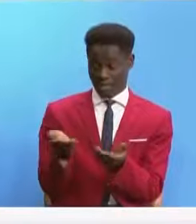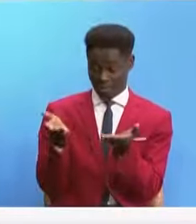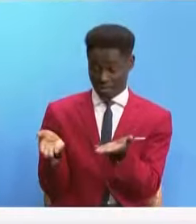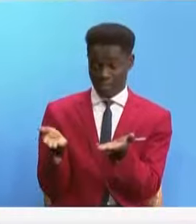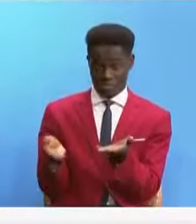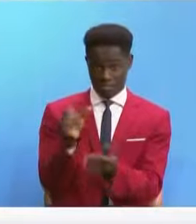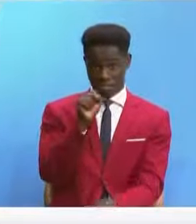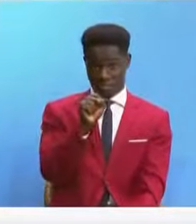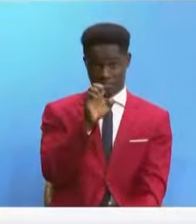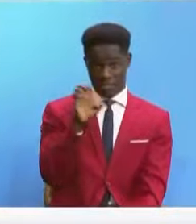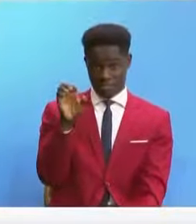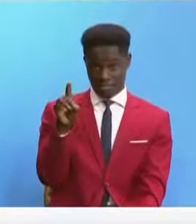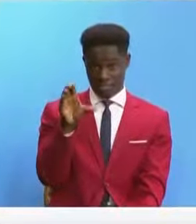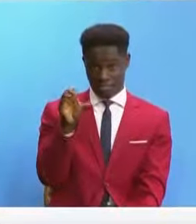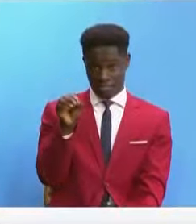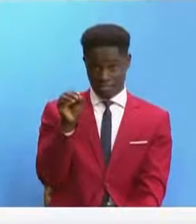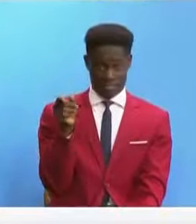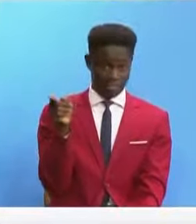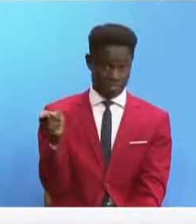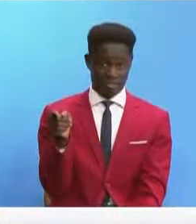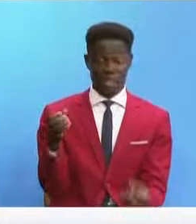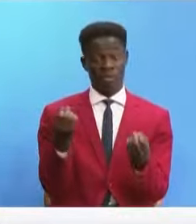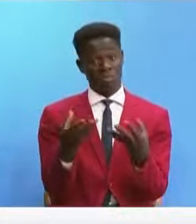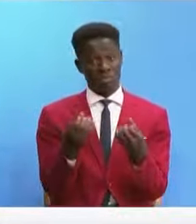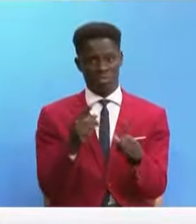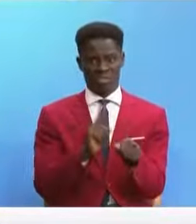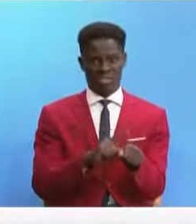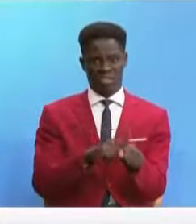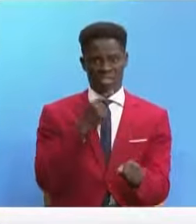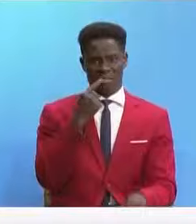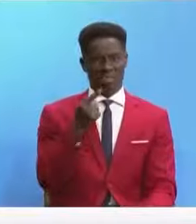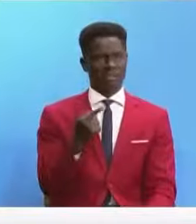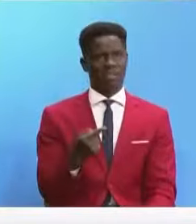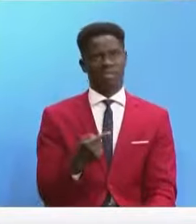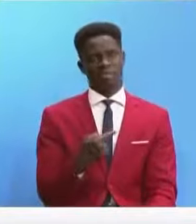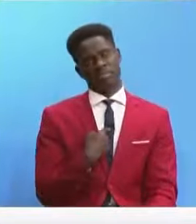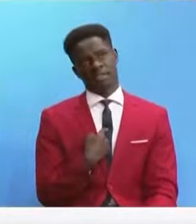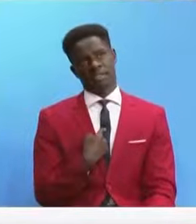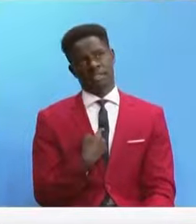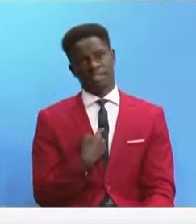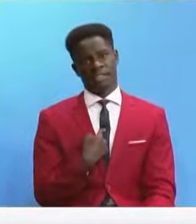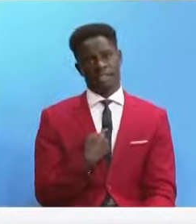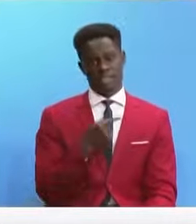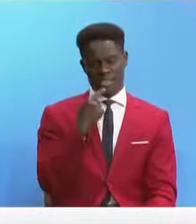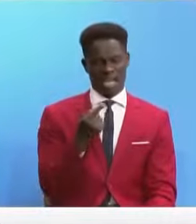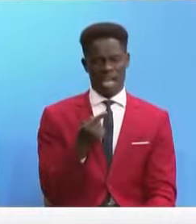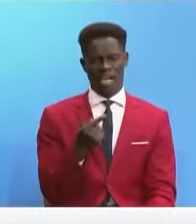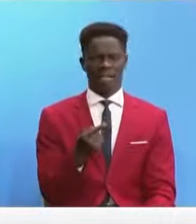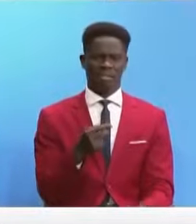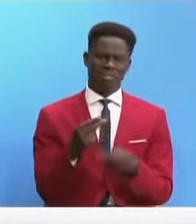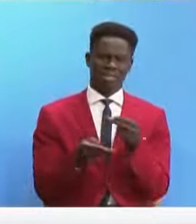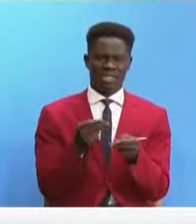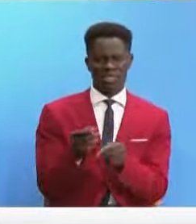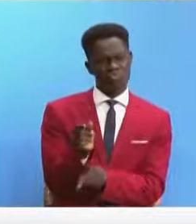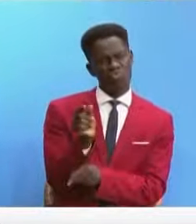your custom. Many times they told me there is a small quantity, but now